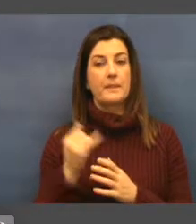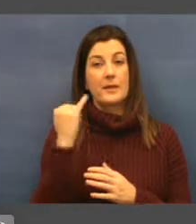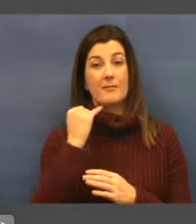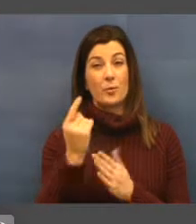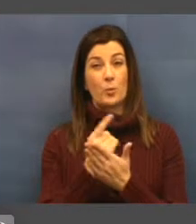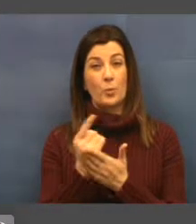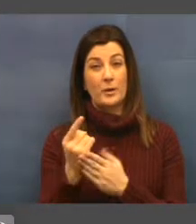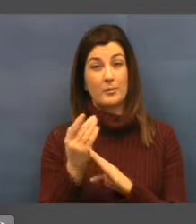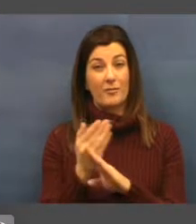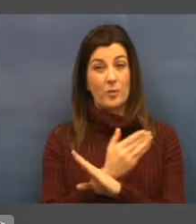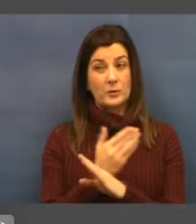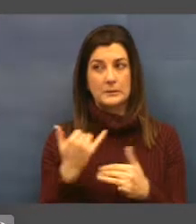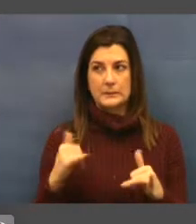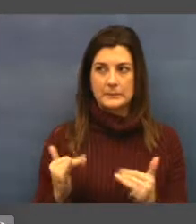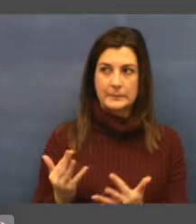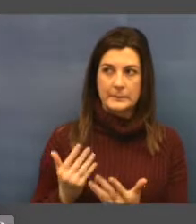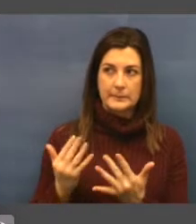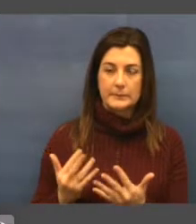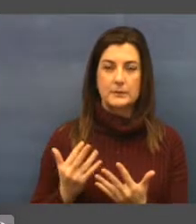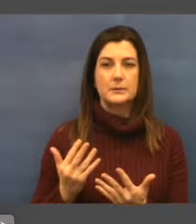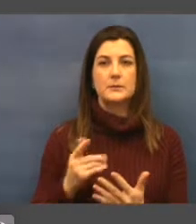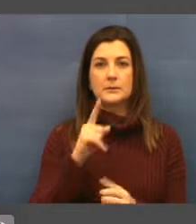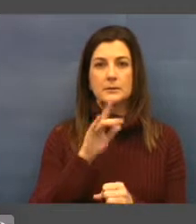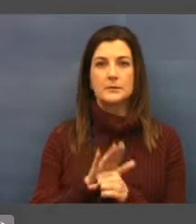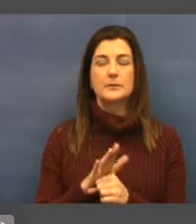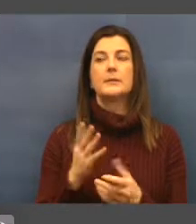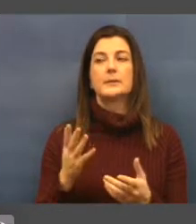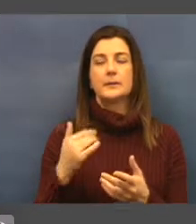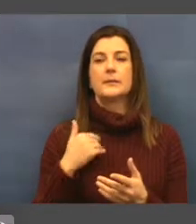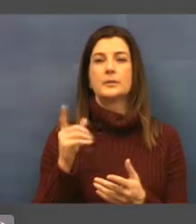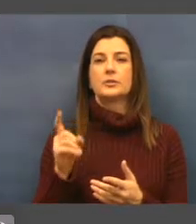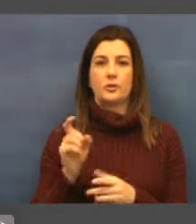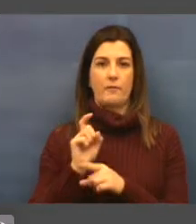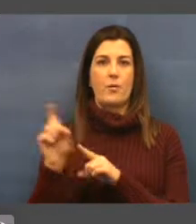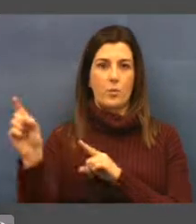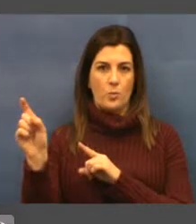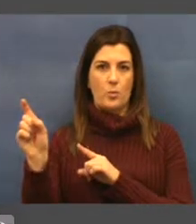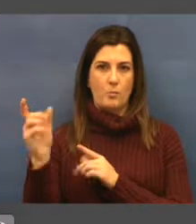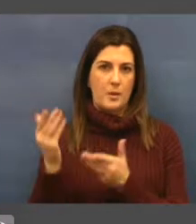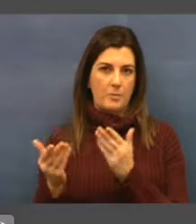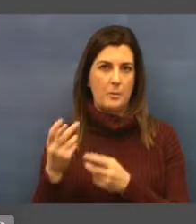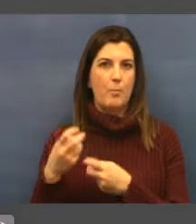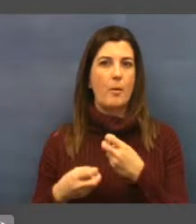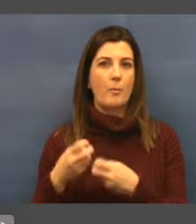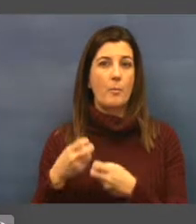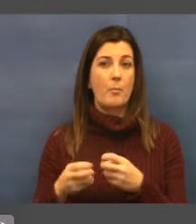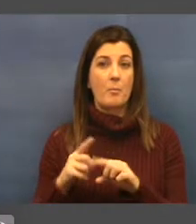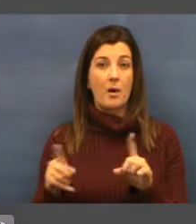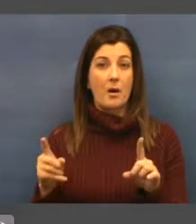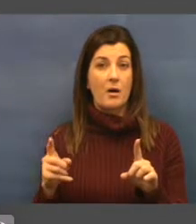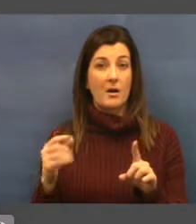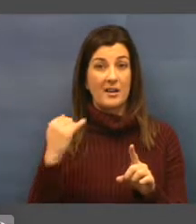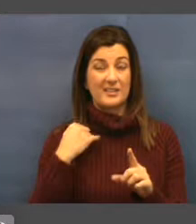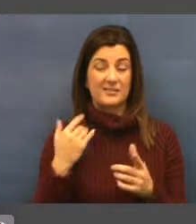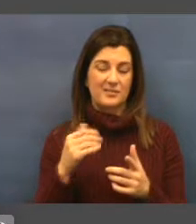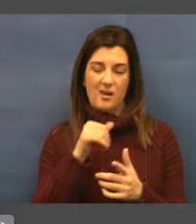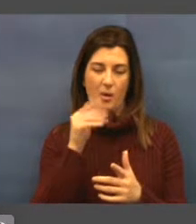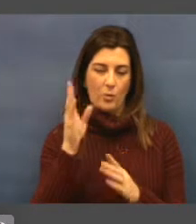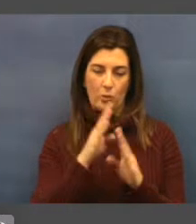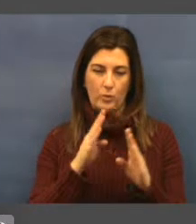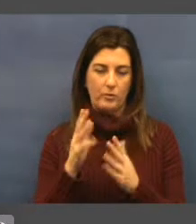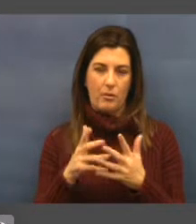week before and it's still not confirmed, then there might be a problem and you should give us a call. But otherwise, don't worry about it too much.